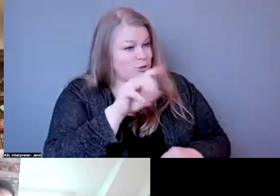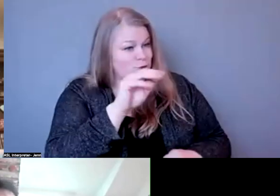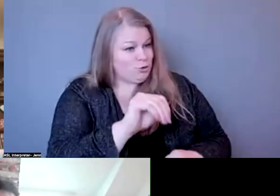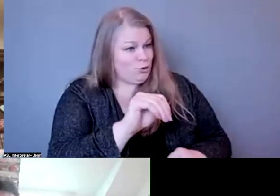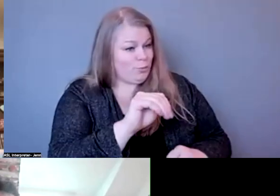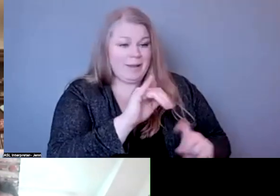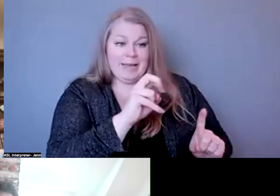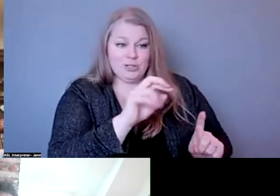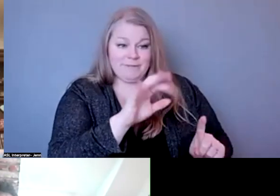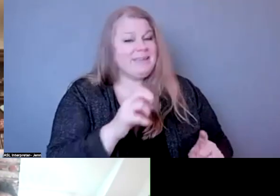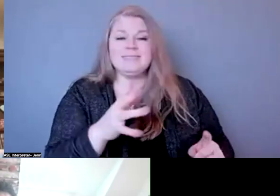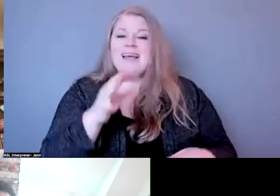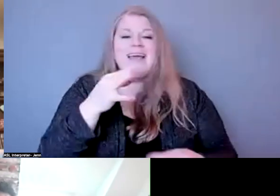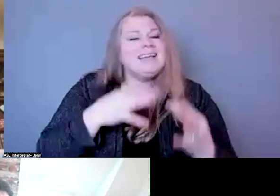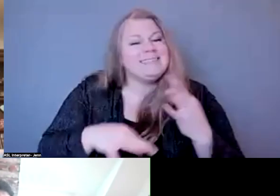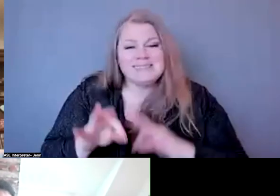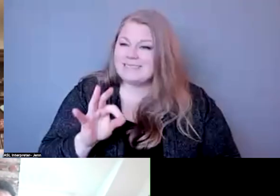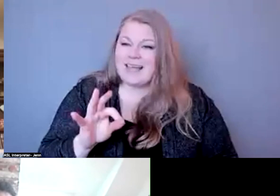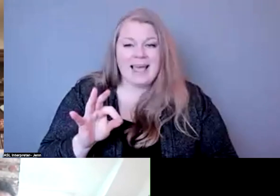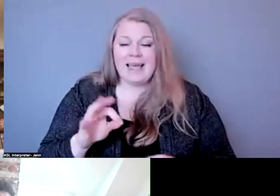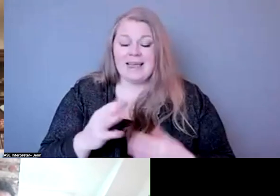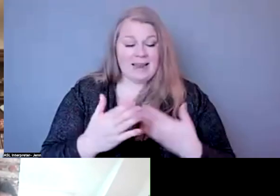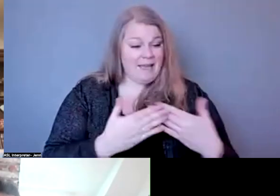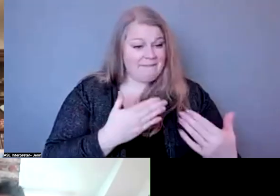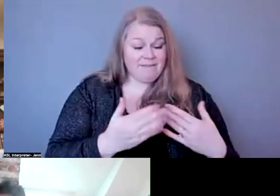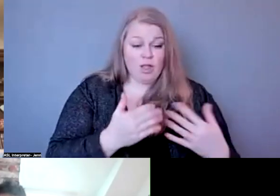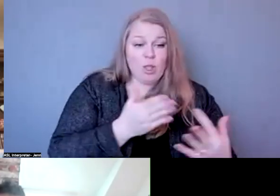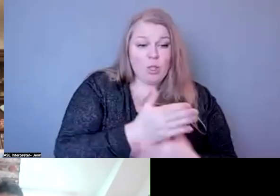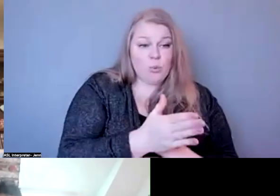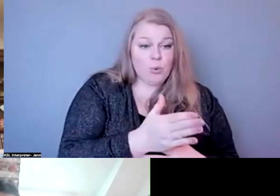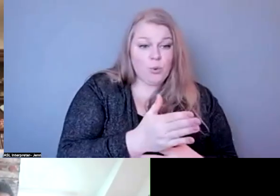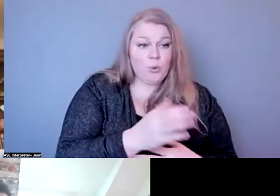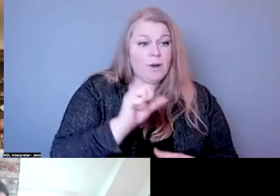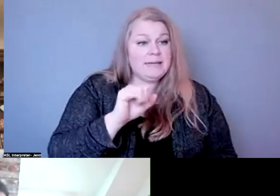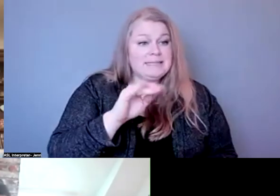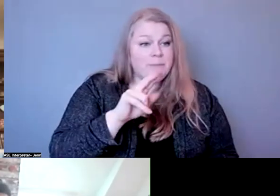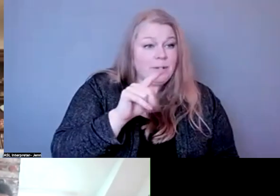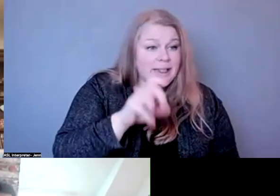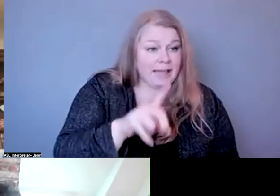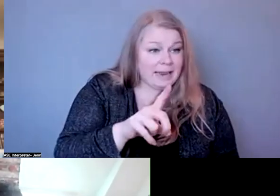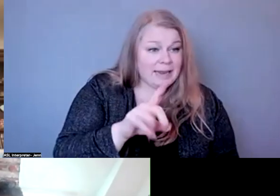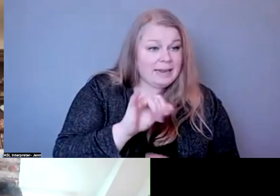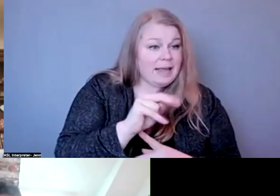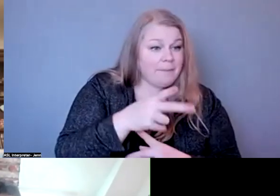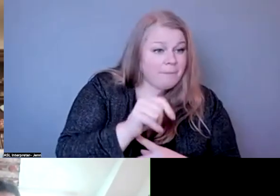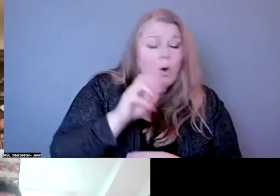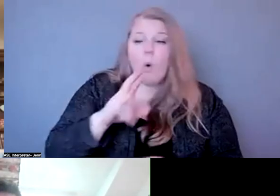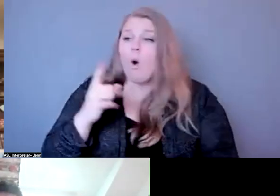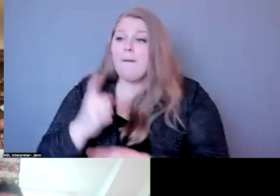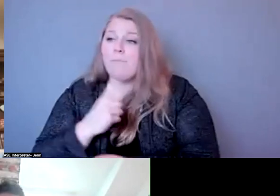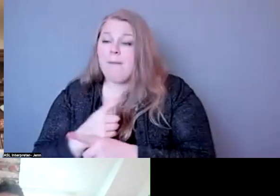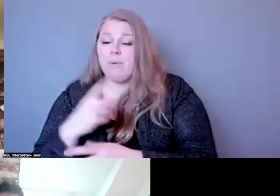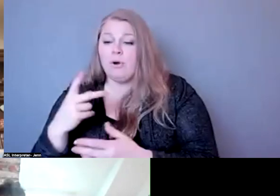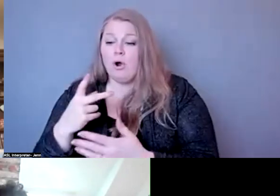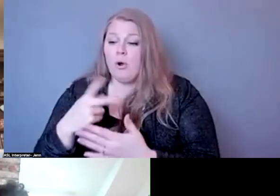interface. Instead, whether it is through simulated inputs or through proper